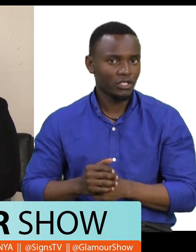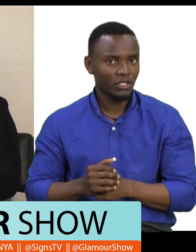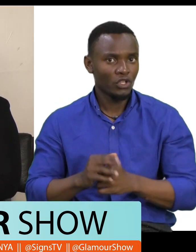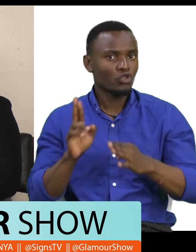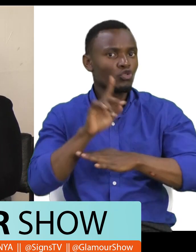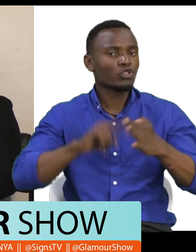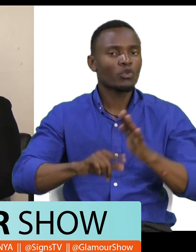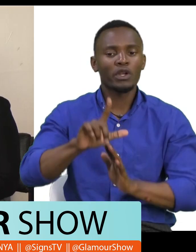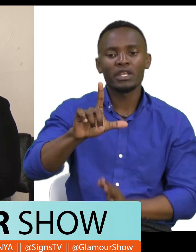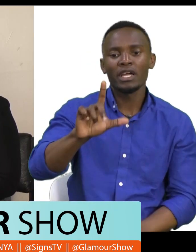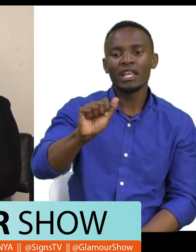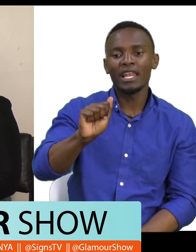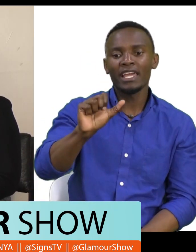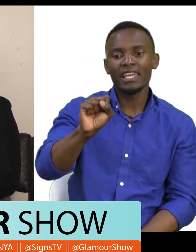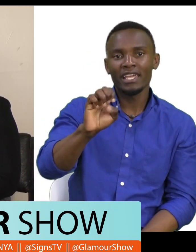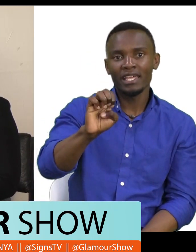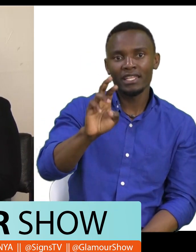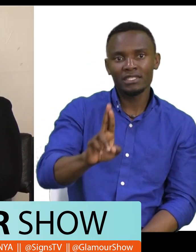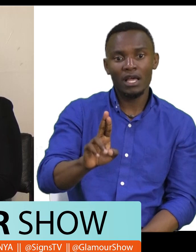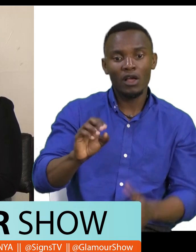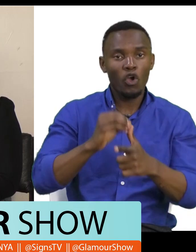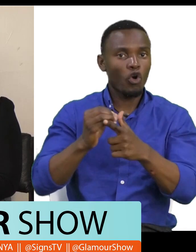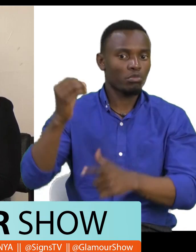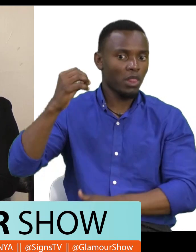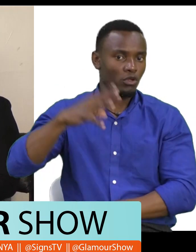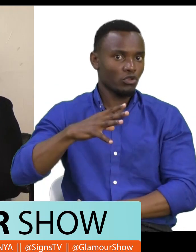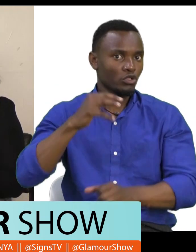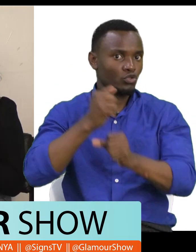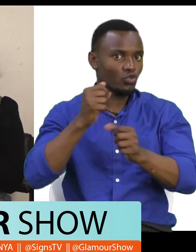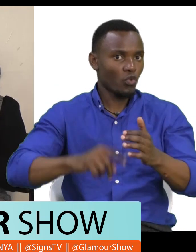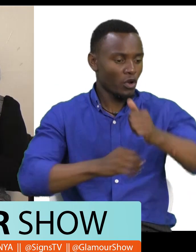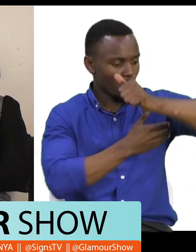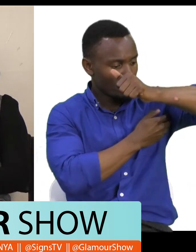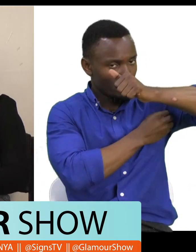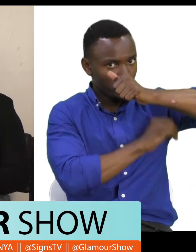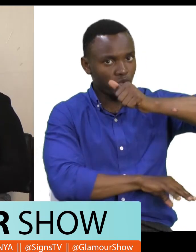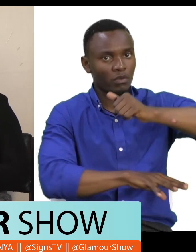you use laser or electrolytes to do that practical.